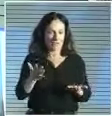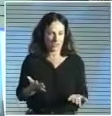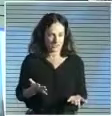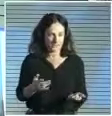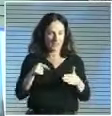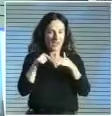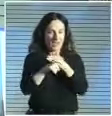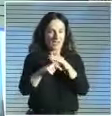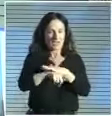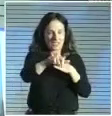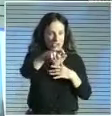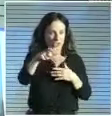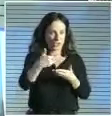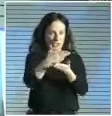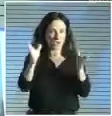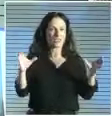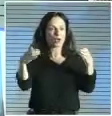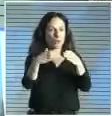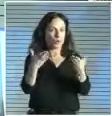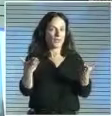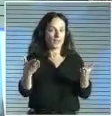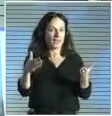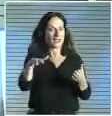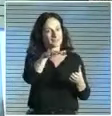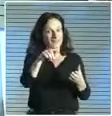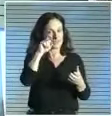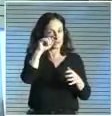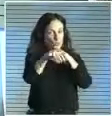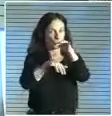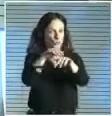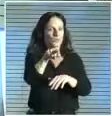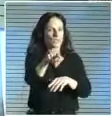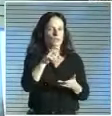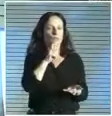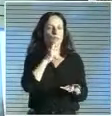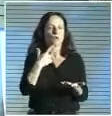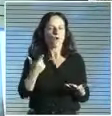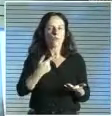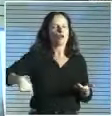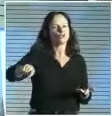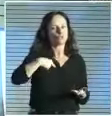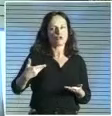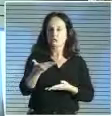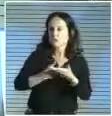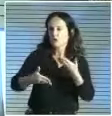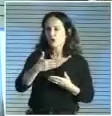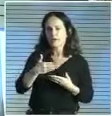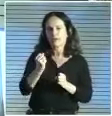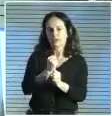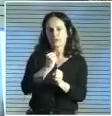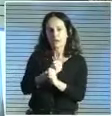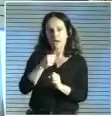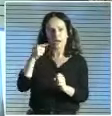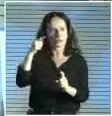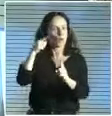we can better work together within that solution. And maybe I'll look to JoAnna to talk about,